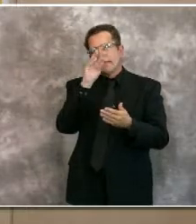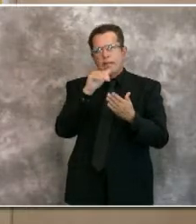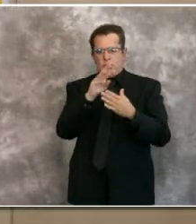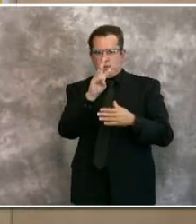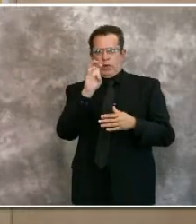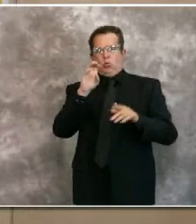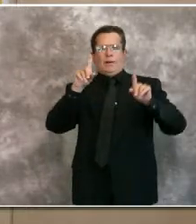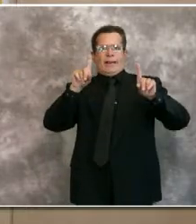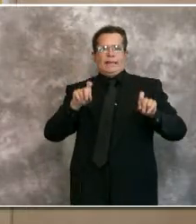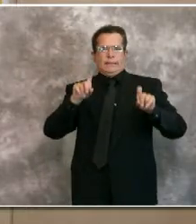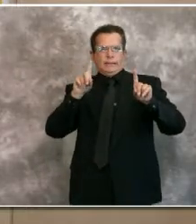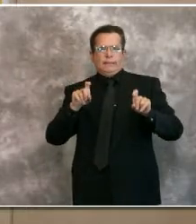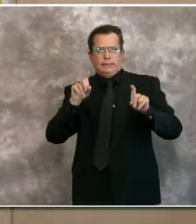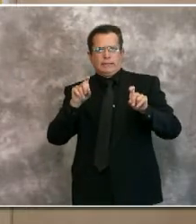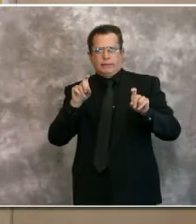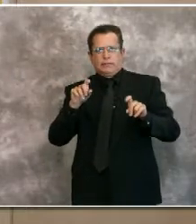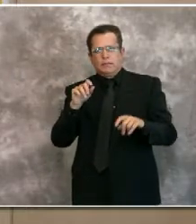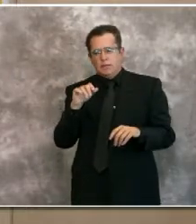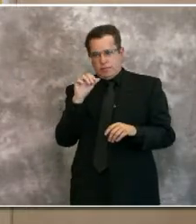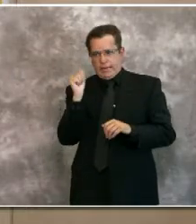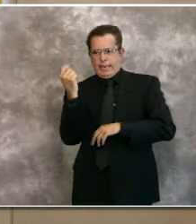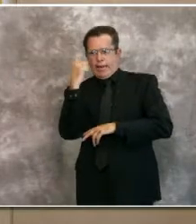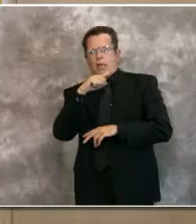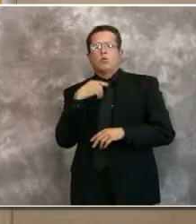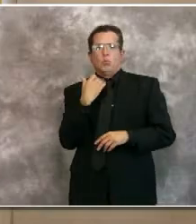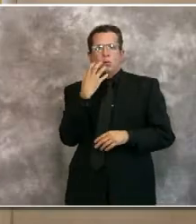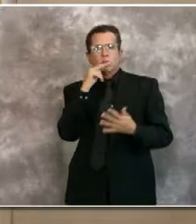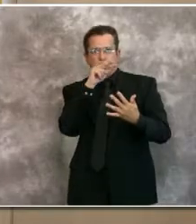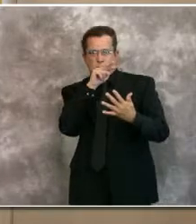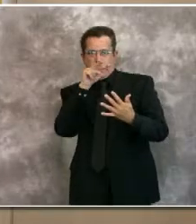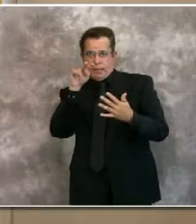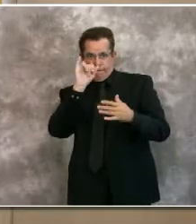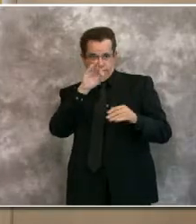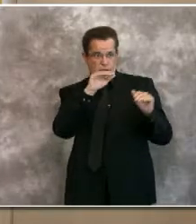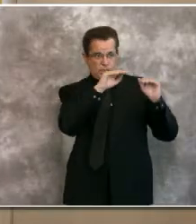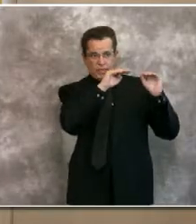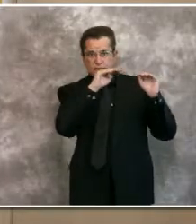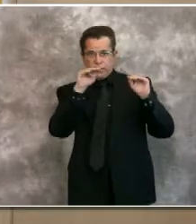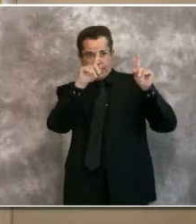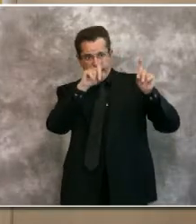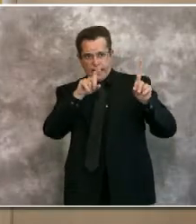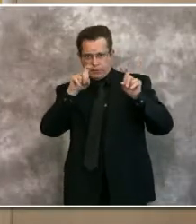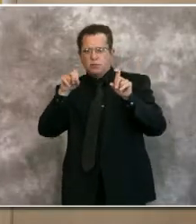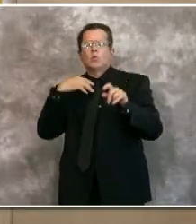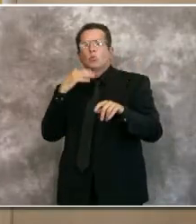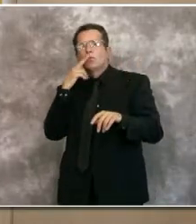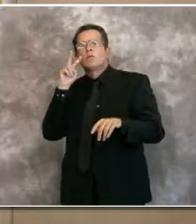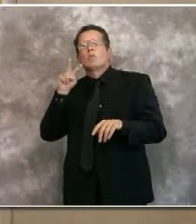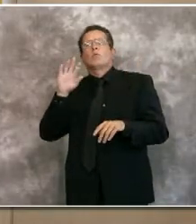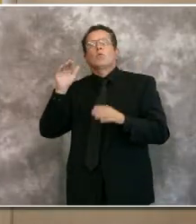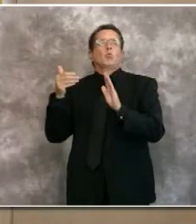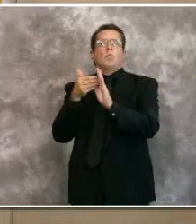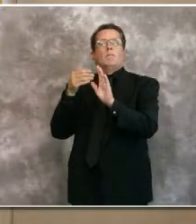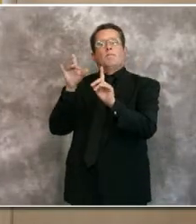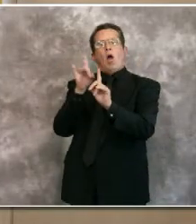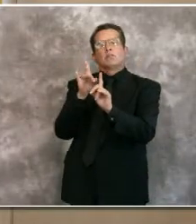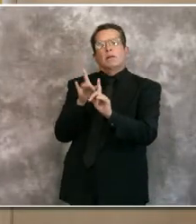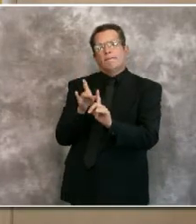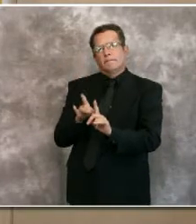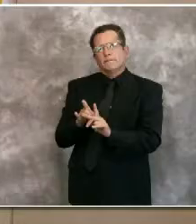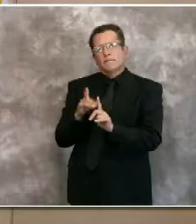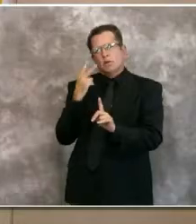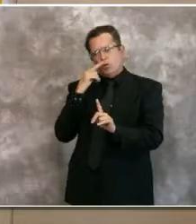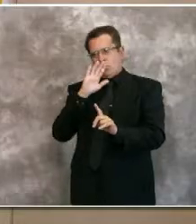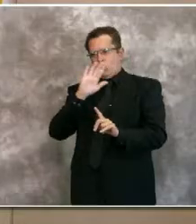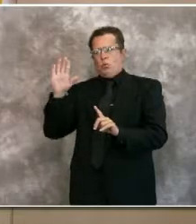6,600 tests. With that consistency, the percentage of positives over new positives over the